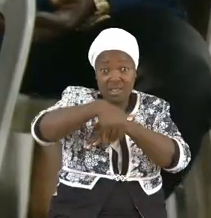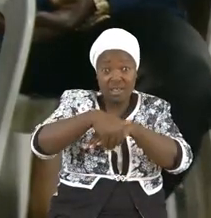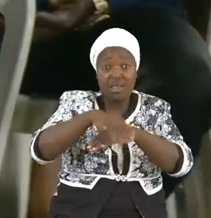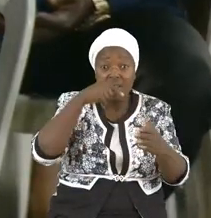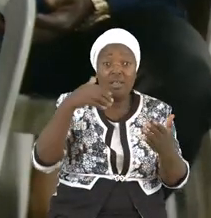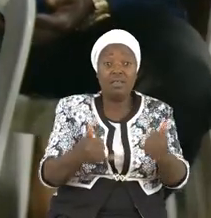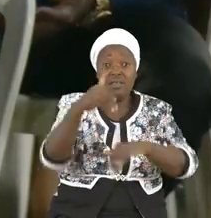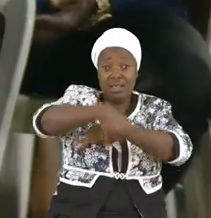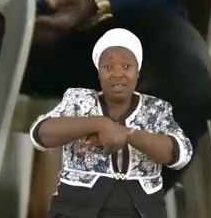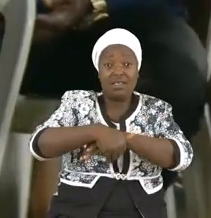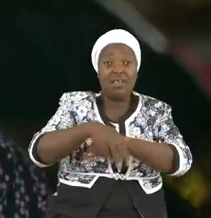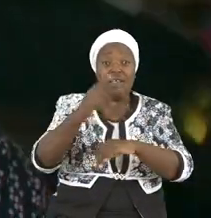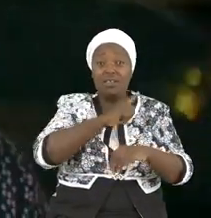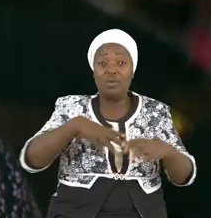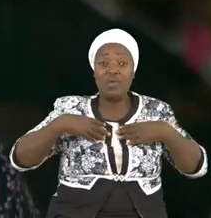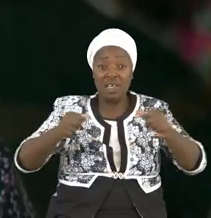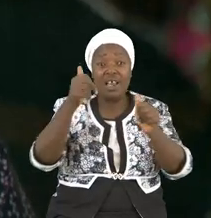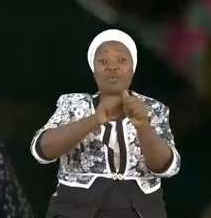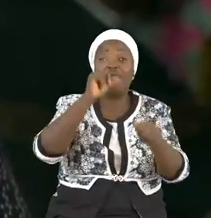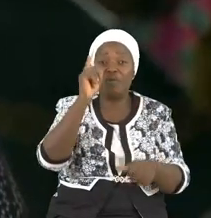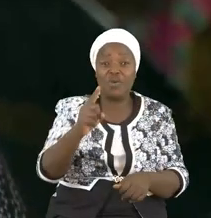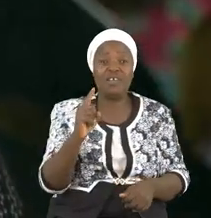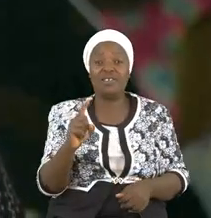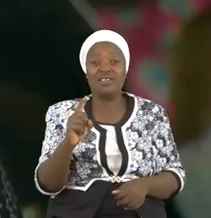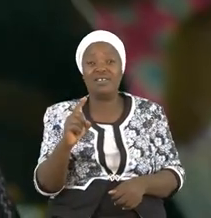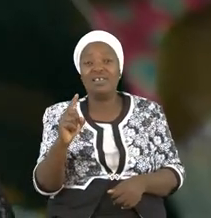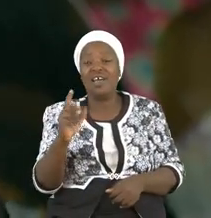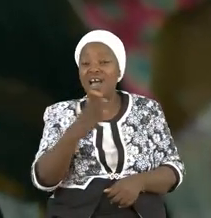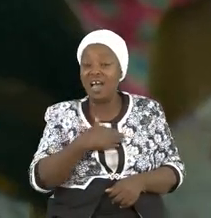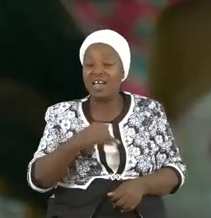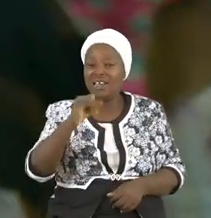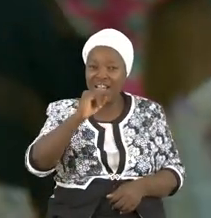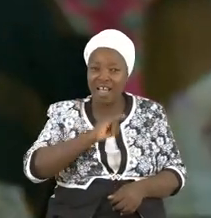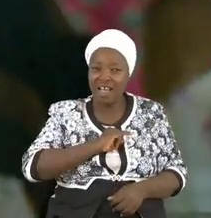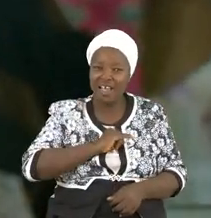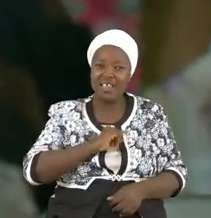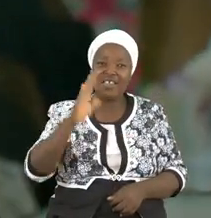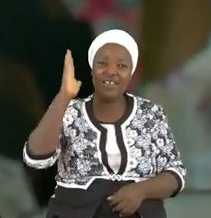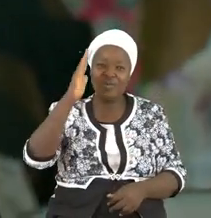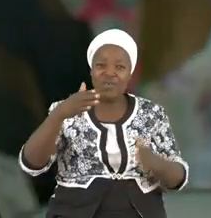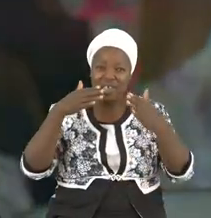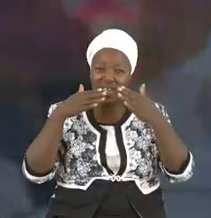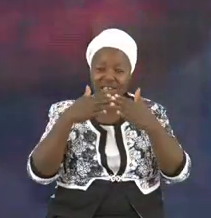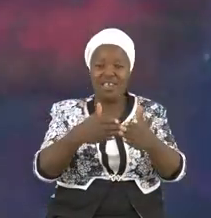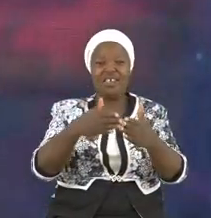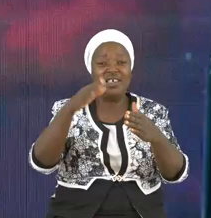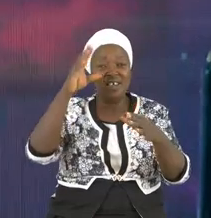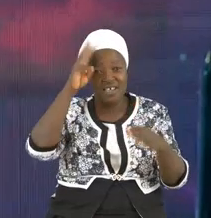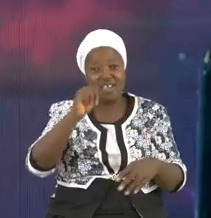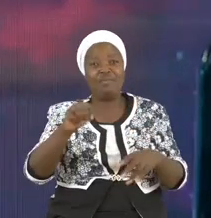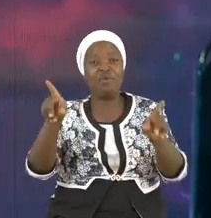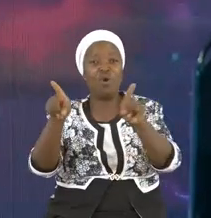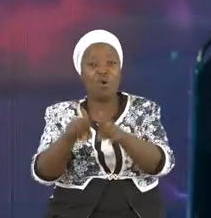heal everyone. And I will lead him also